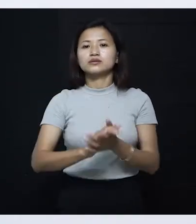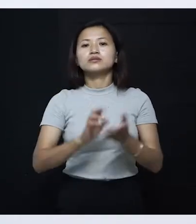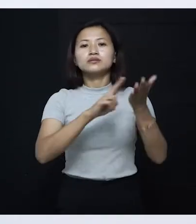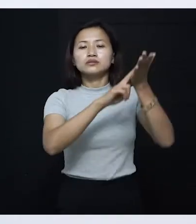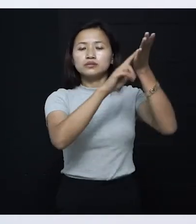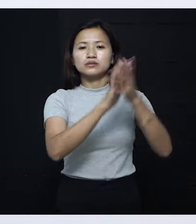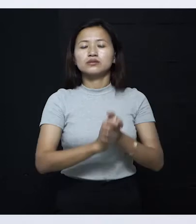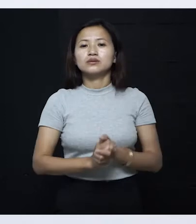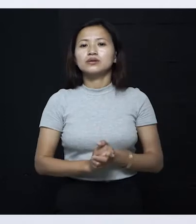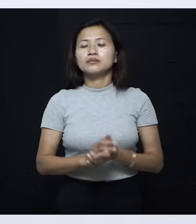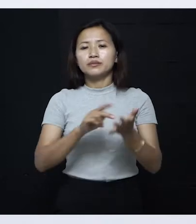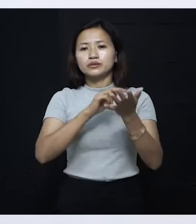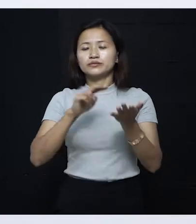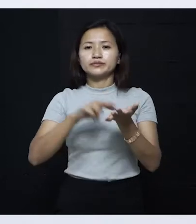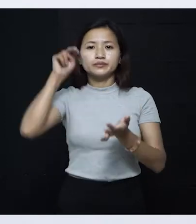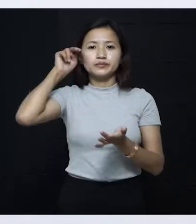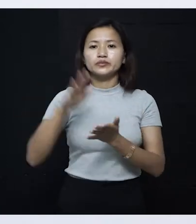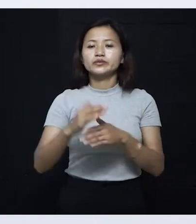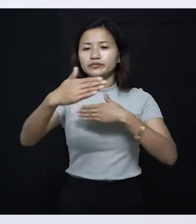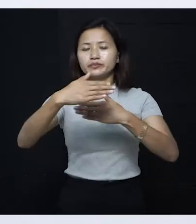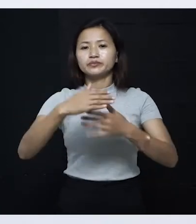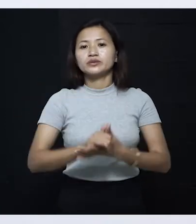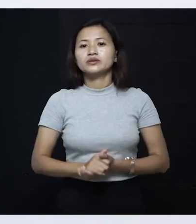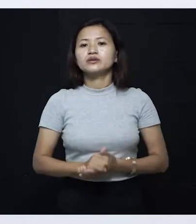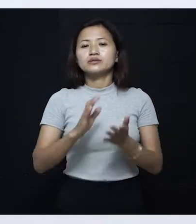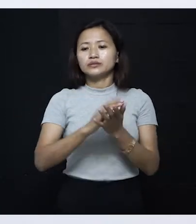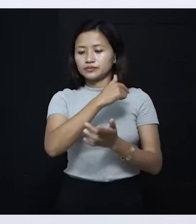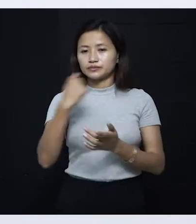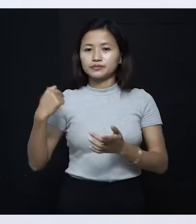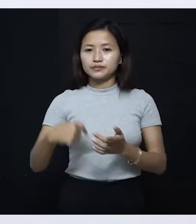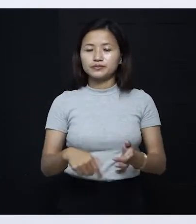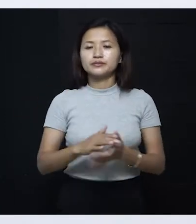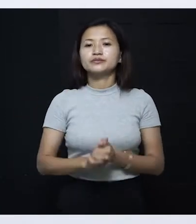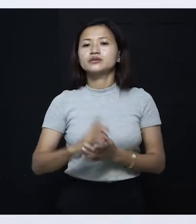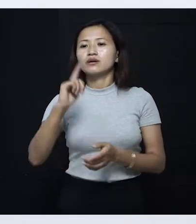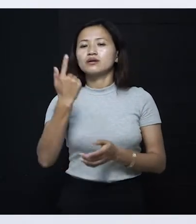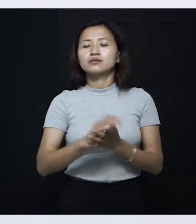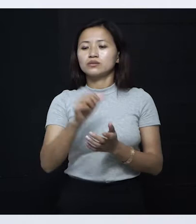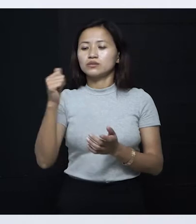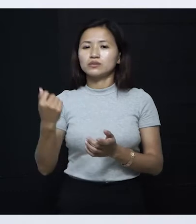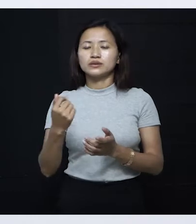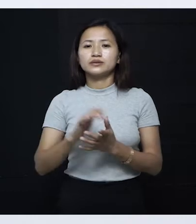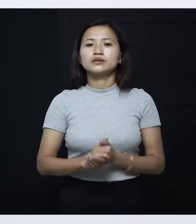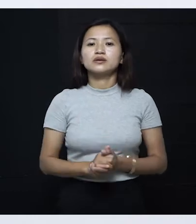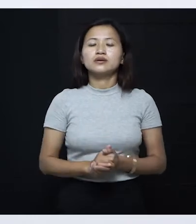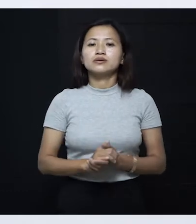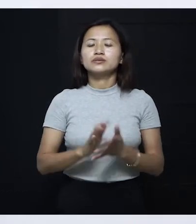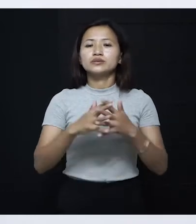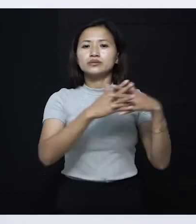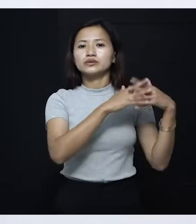In the northern part of Nagaland, we are very close to China. Then the other one is in the west, we